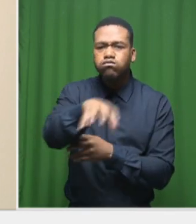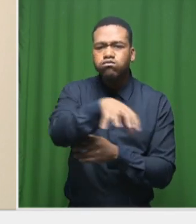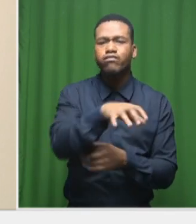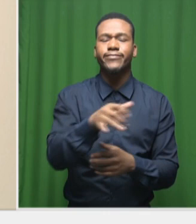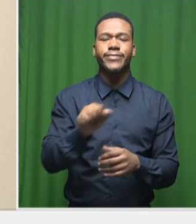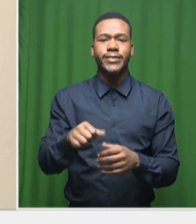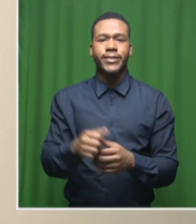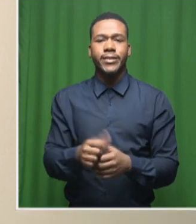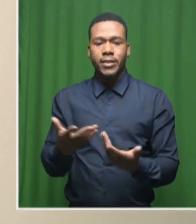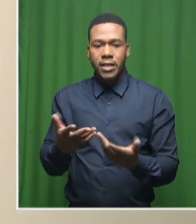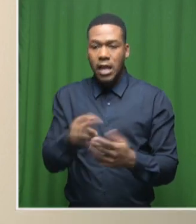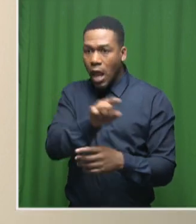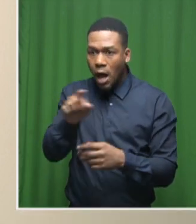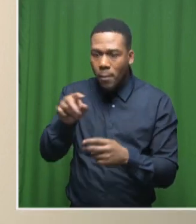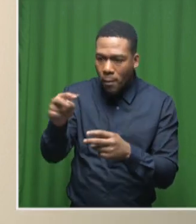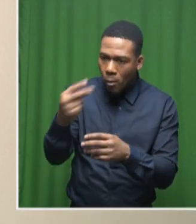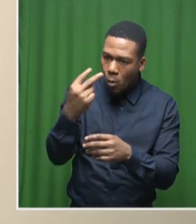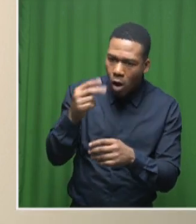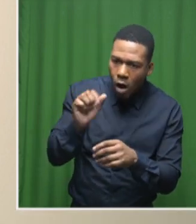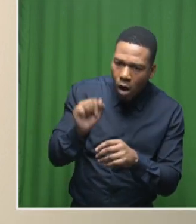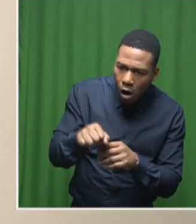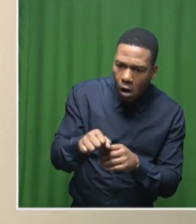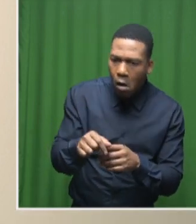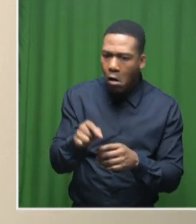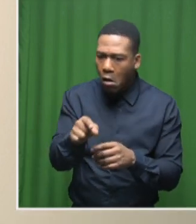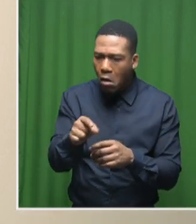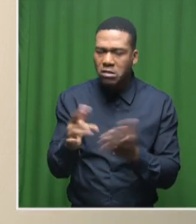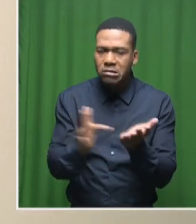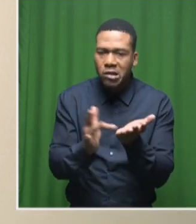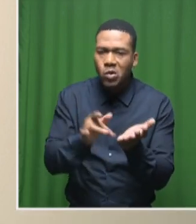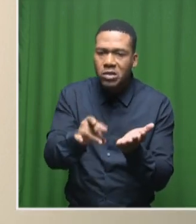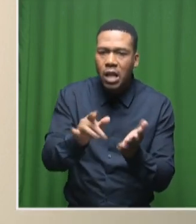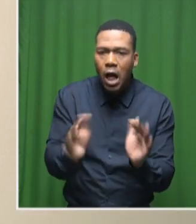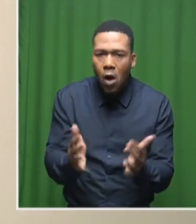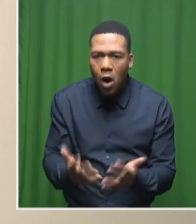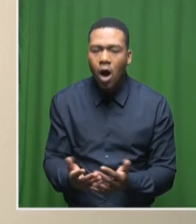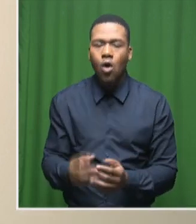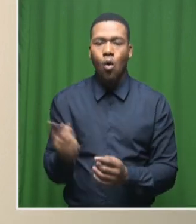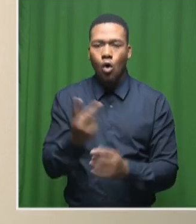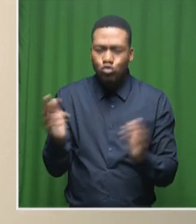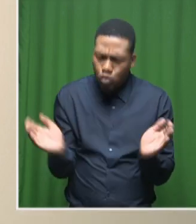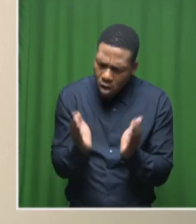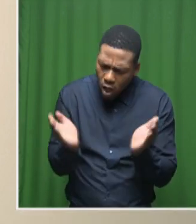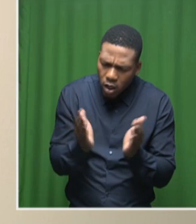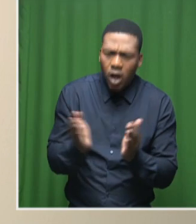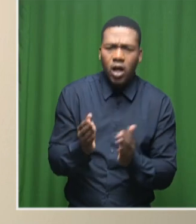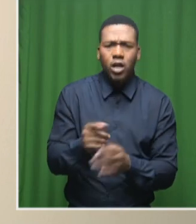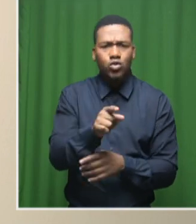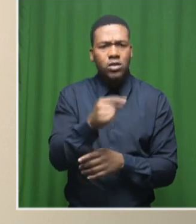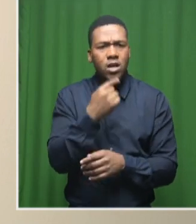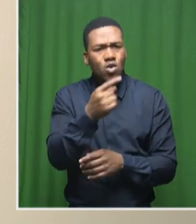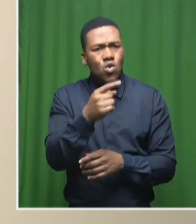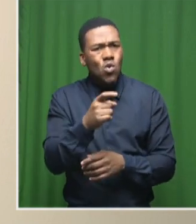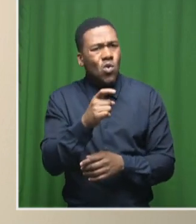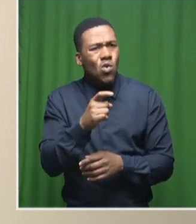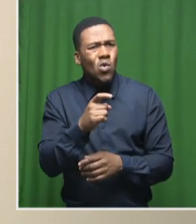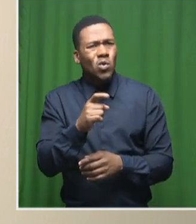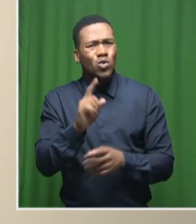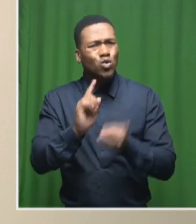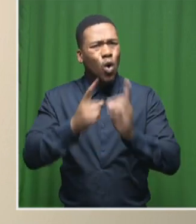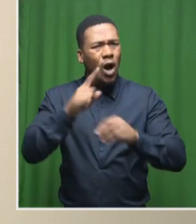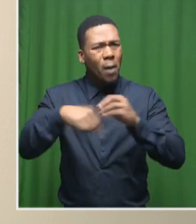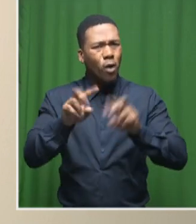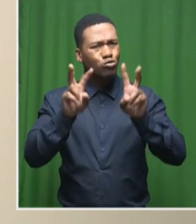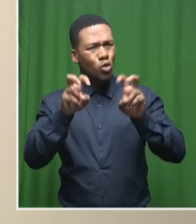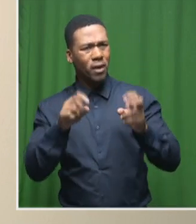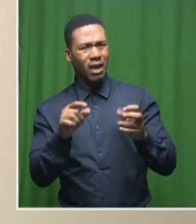literally see what it is and encourage them as well to say, you talk about Internet of Things, but what is that? You talk